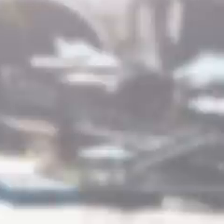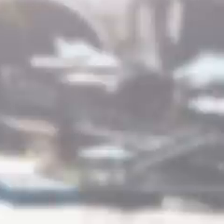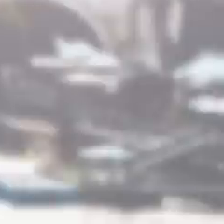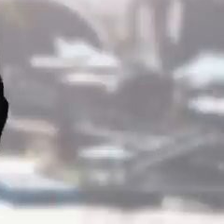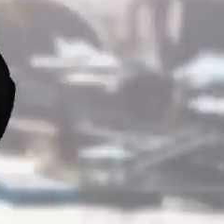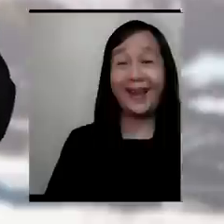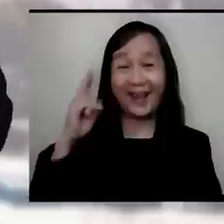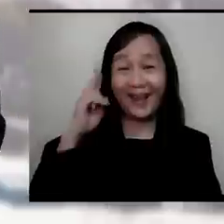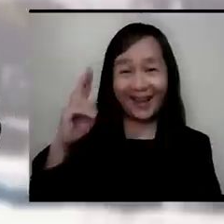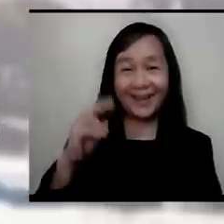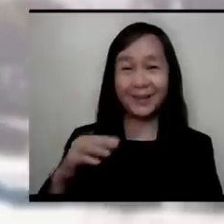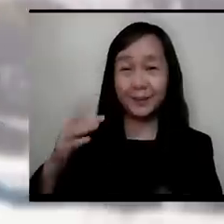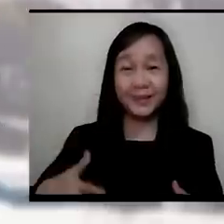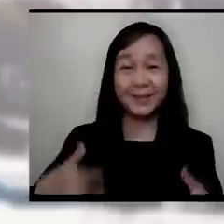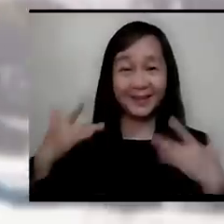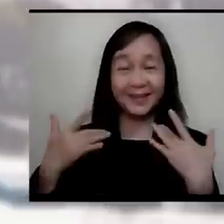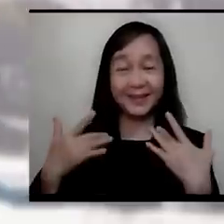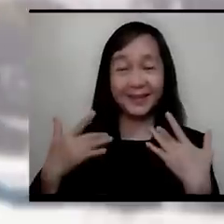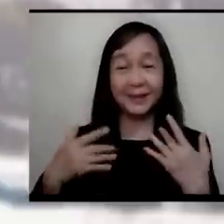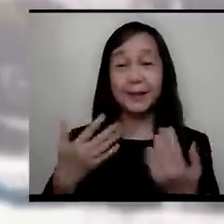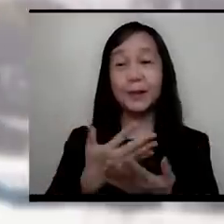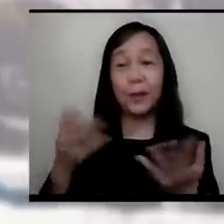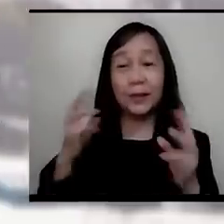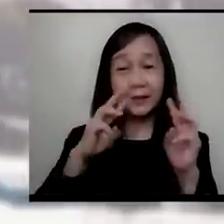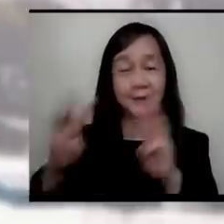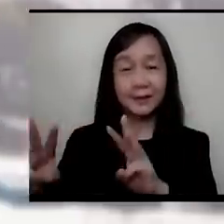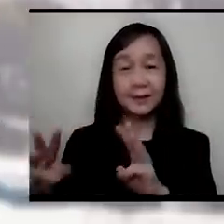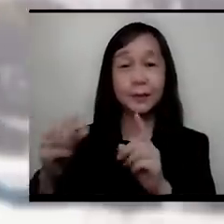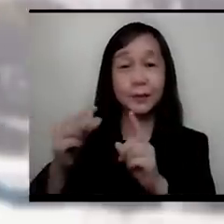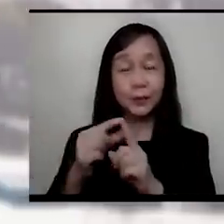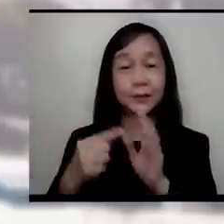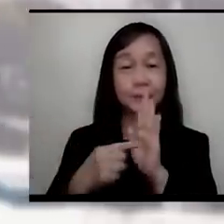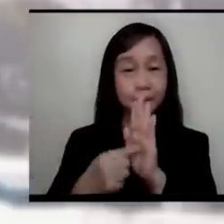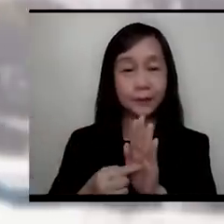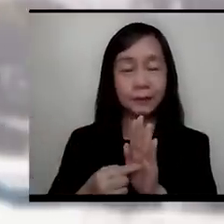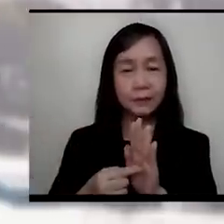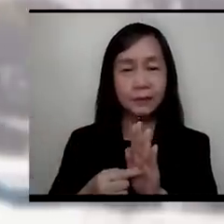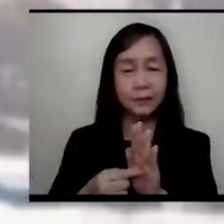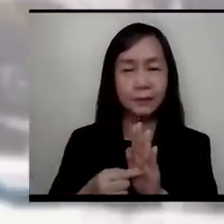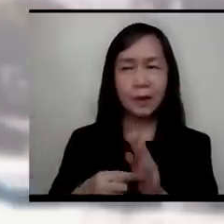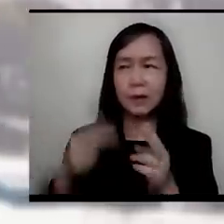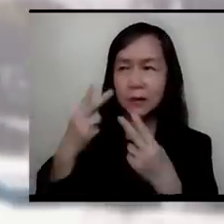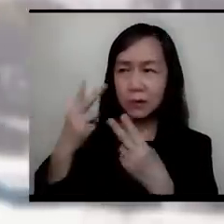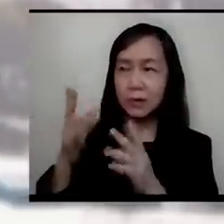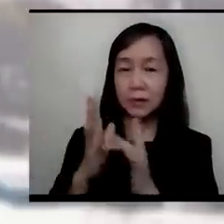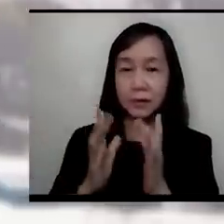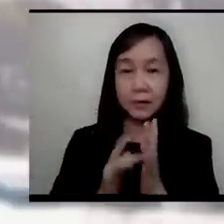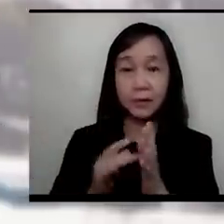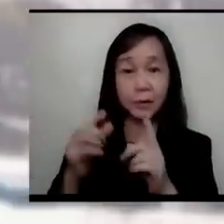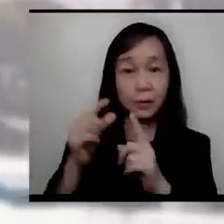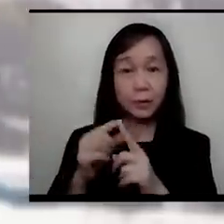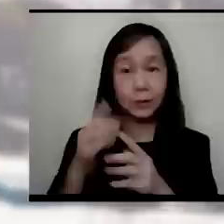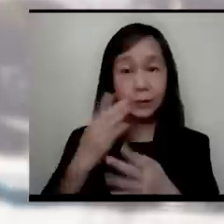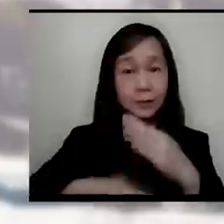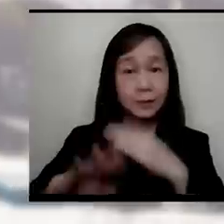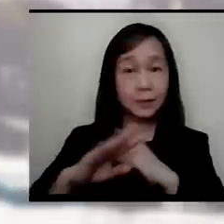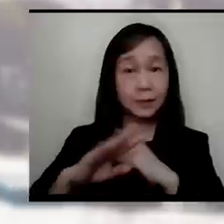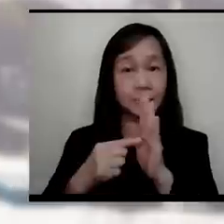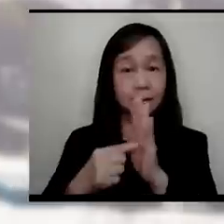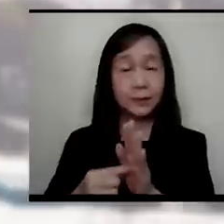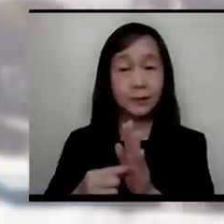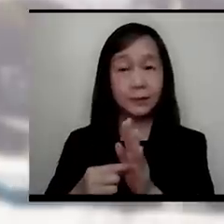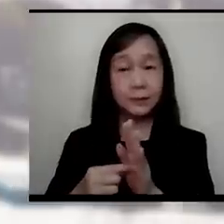Chào mabuhay. You are watching The Word Exposed. Let us behold Jesus, the Word Incarnate,